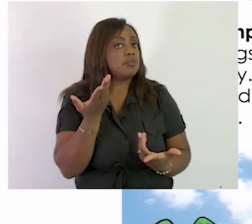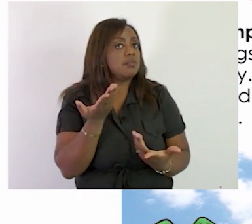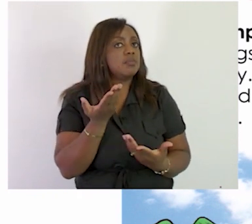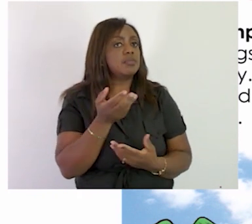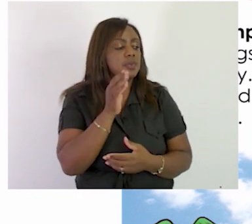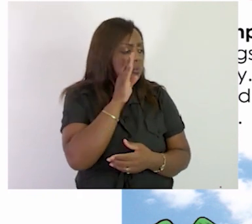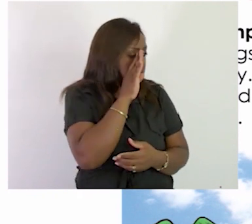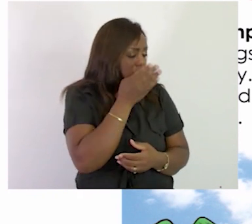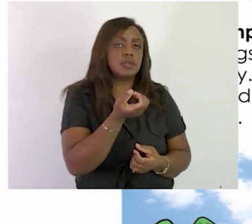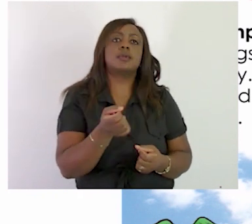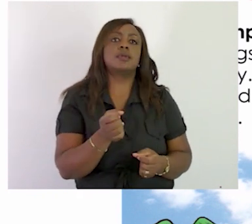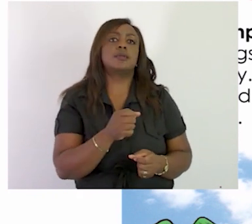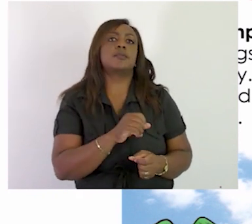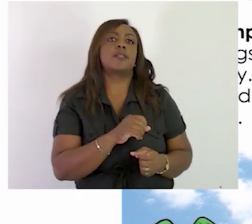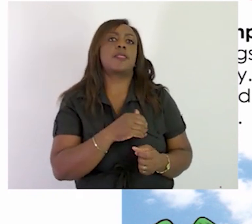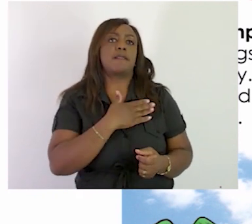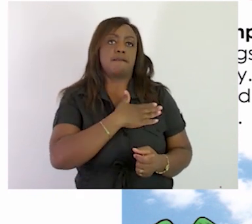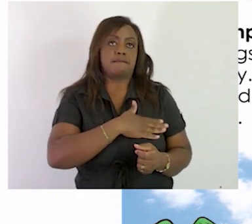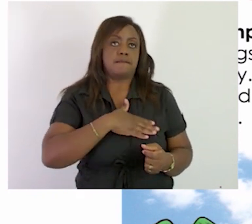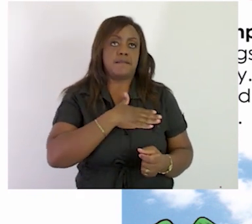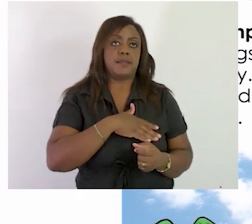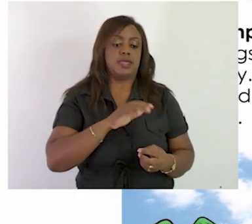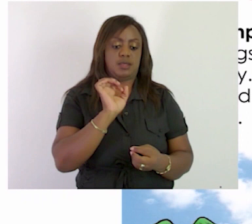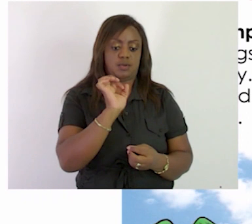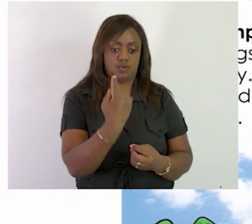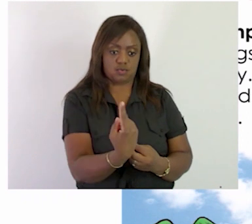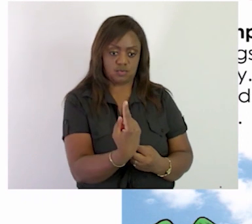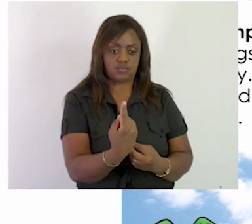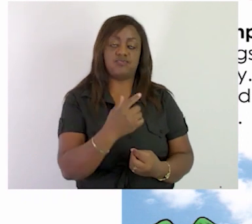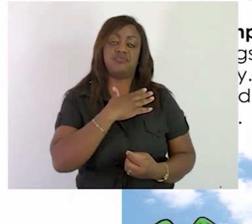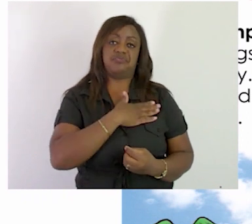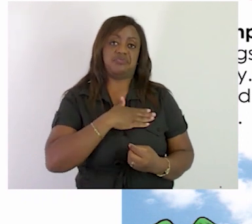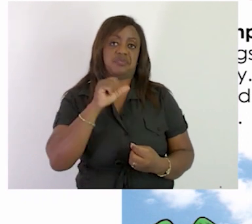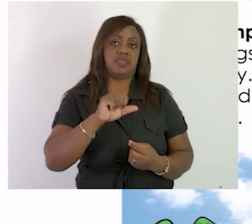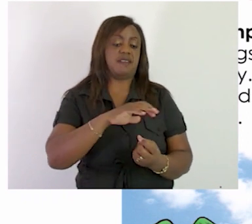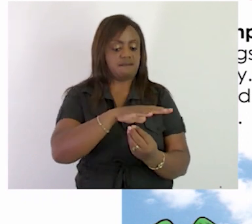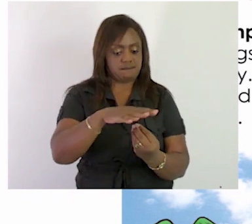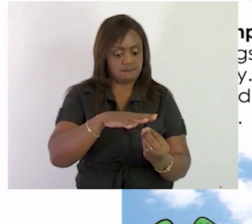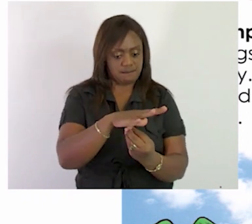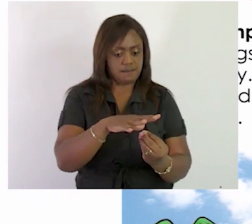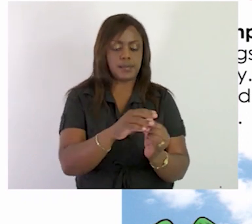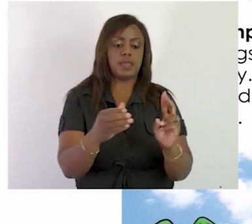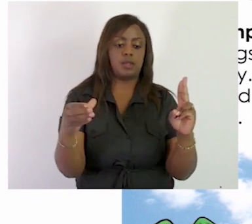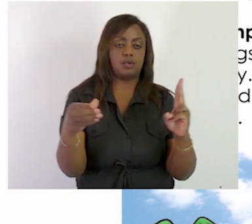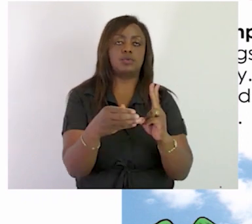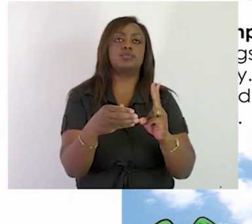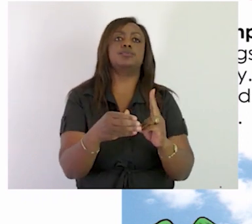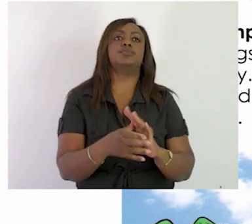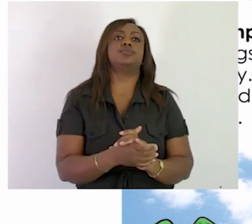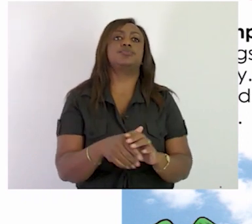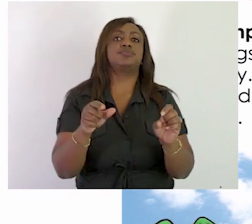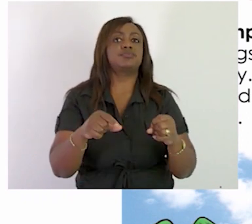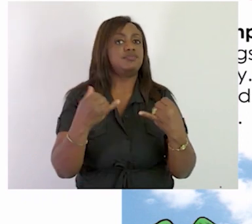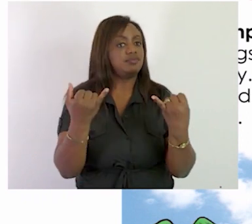thinking about it, and it affects them really badly. Okay? So now that's our lesson